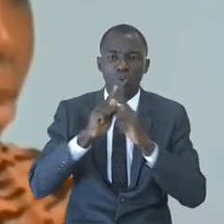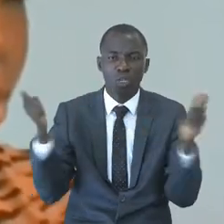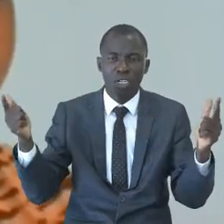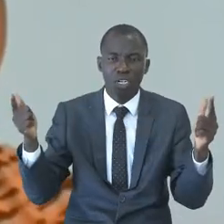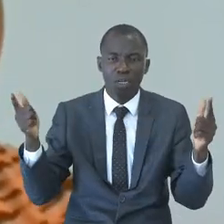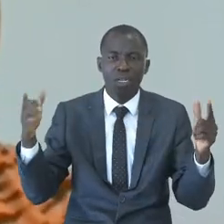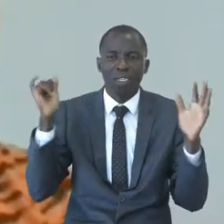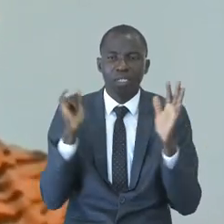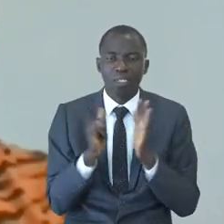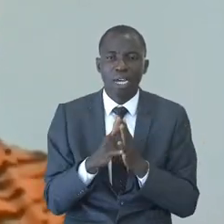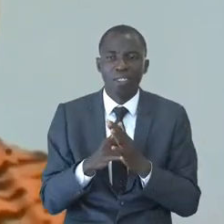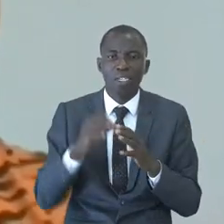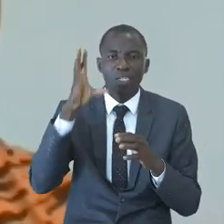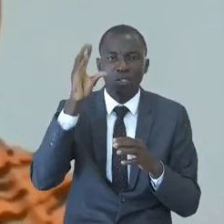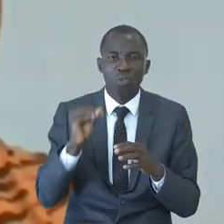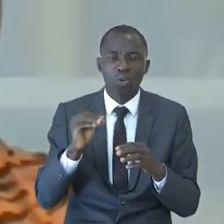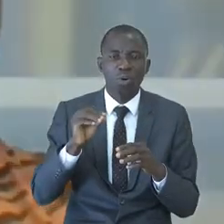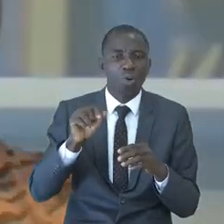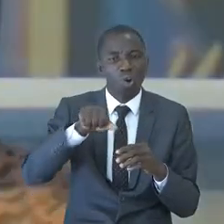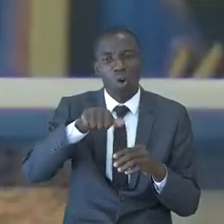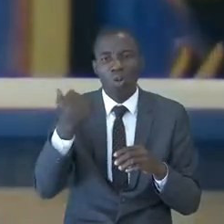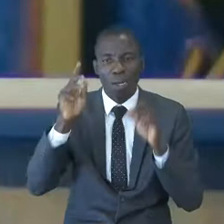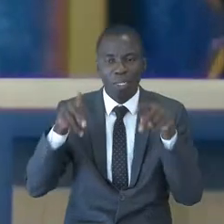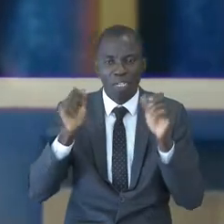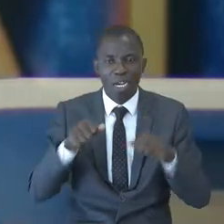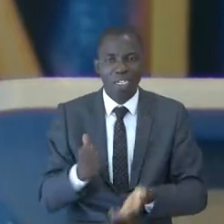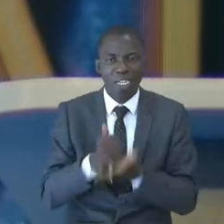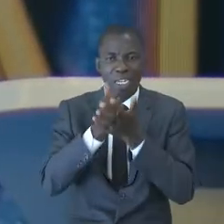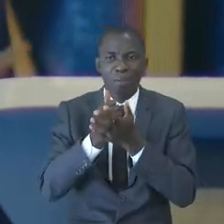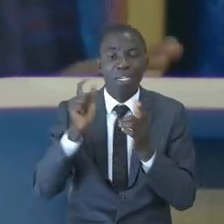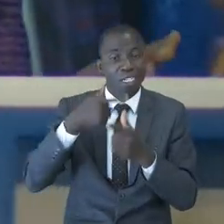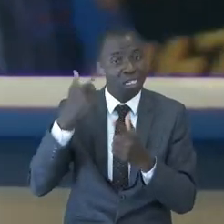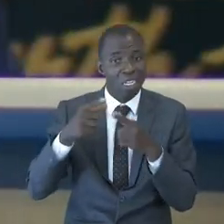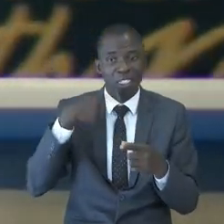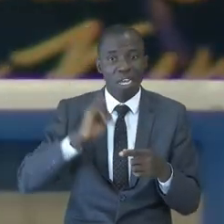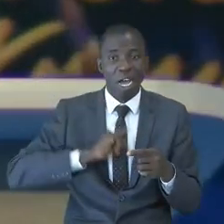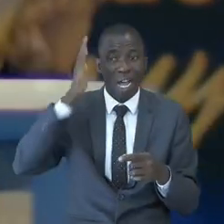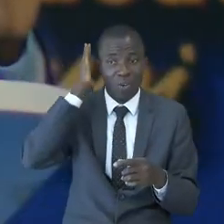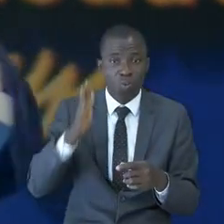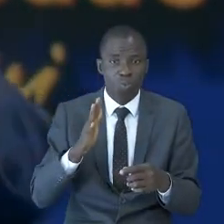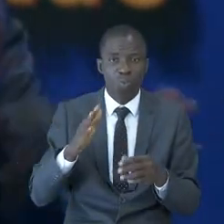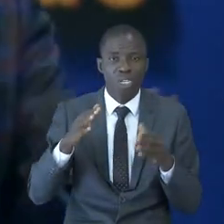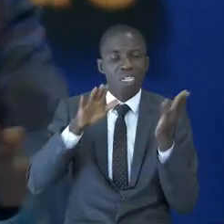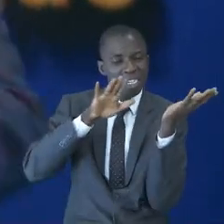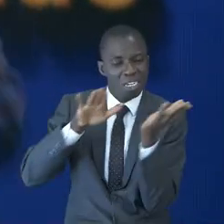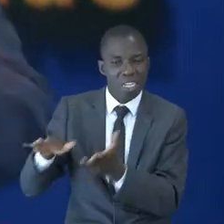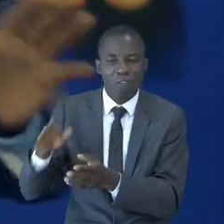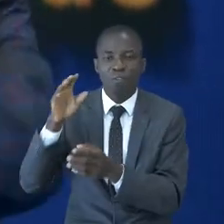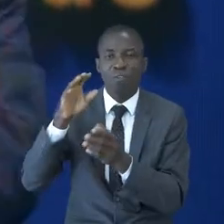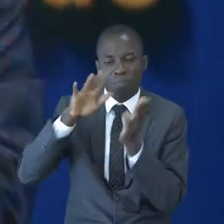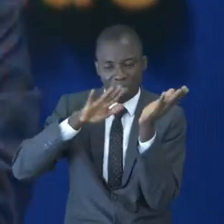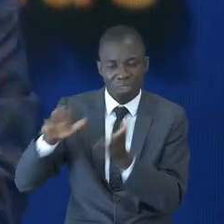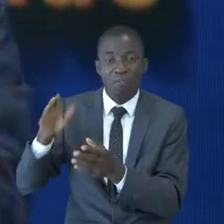other one can help. And he says, I will leave every other thing,